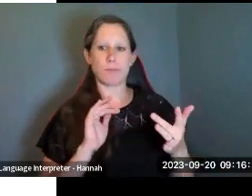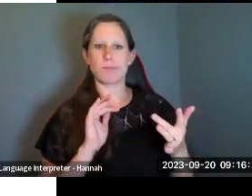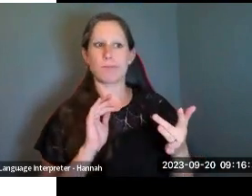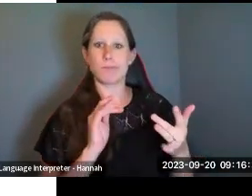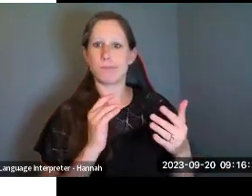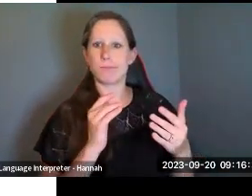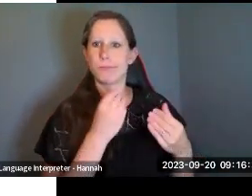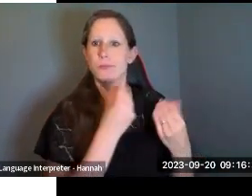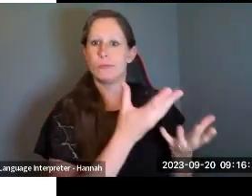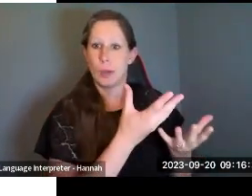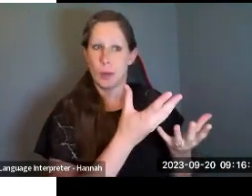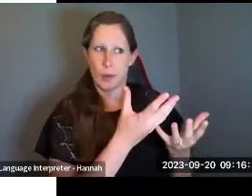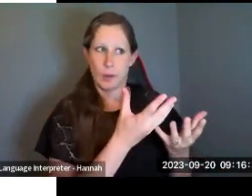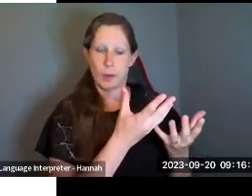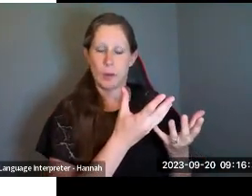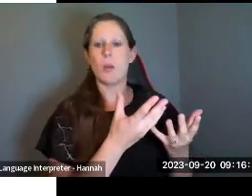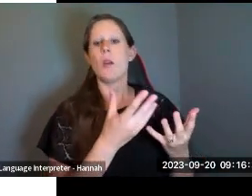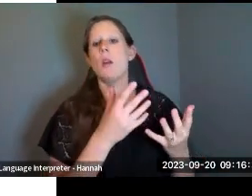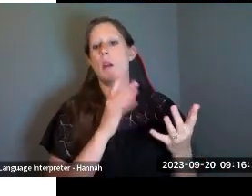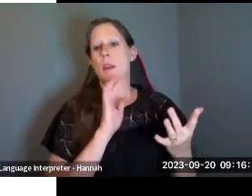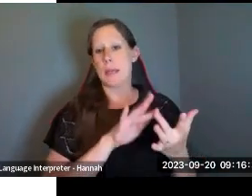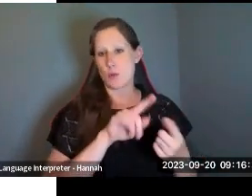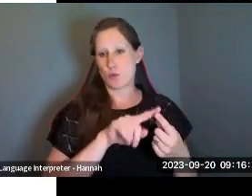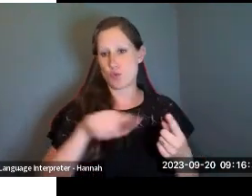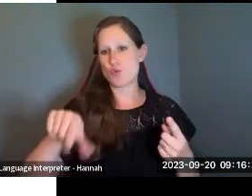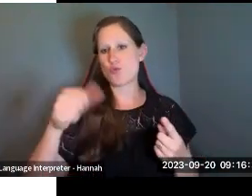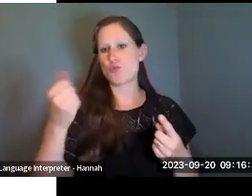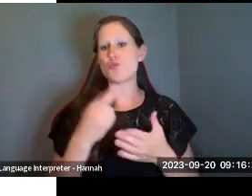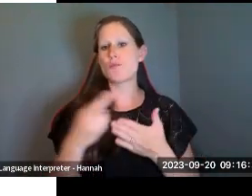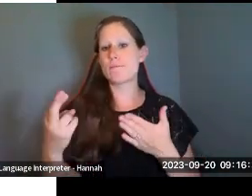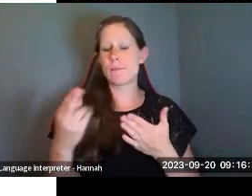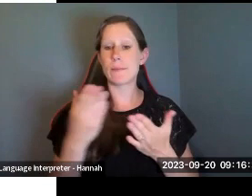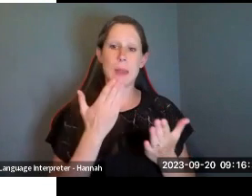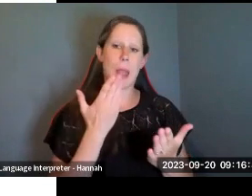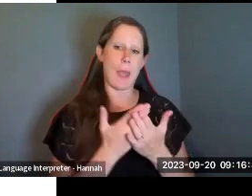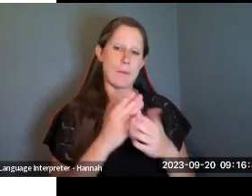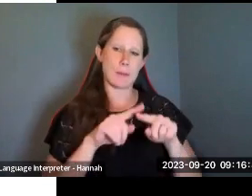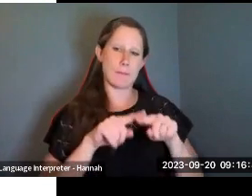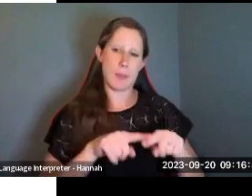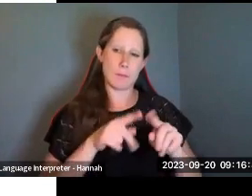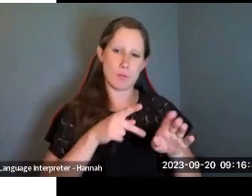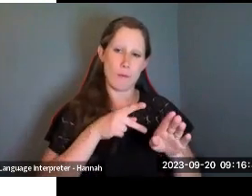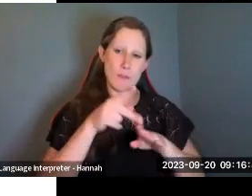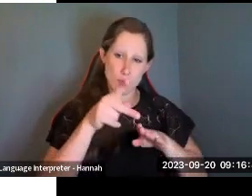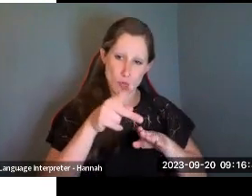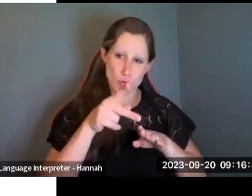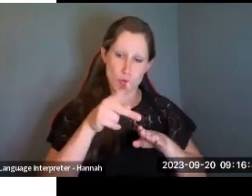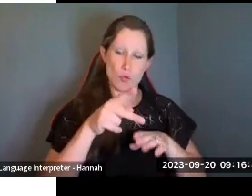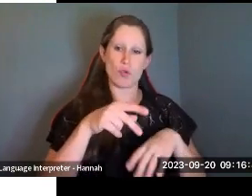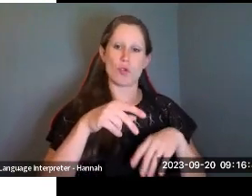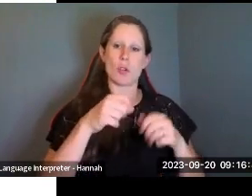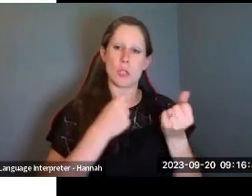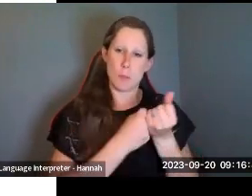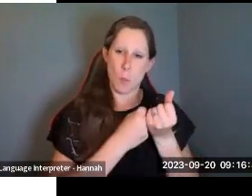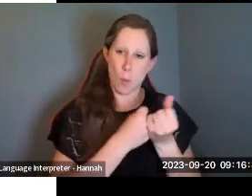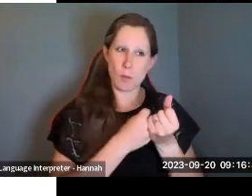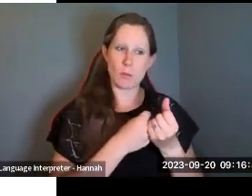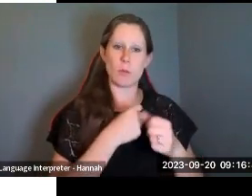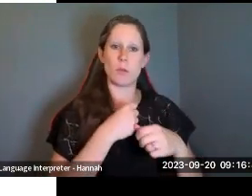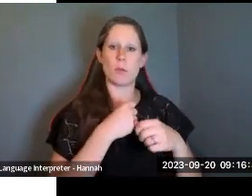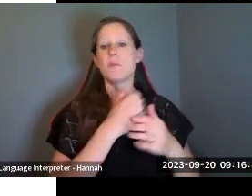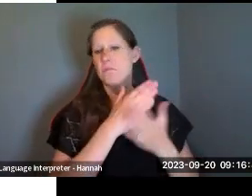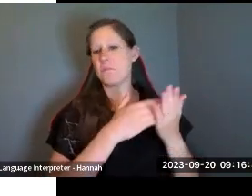to resources, evidence-based, professional, and support, self-help